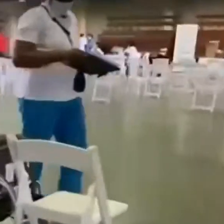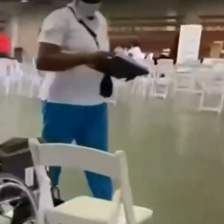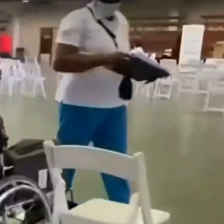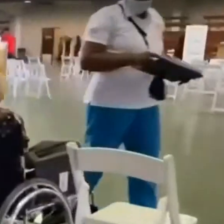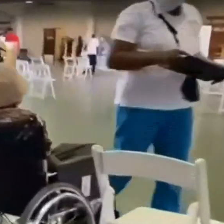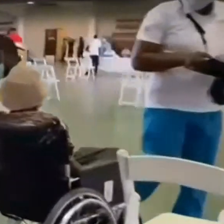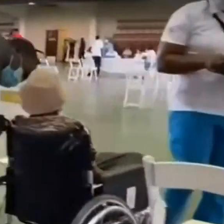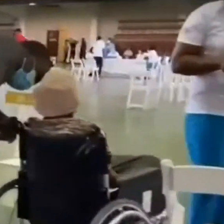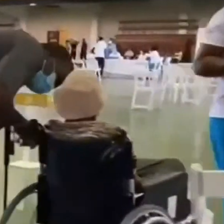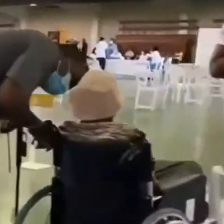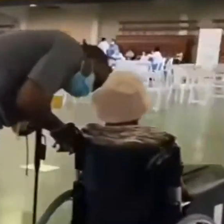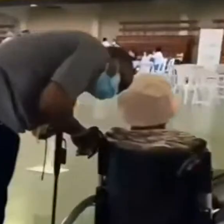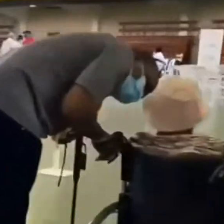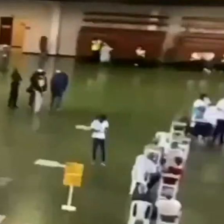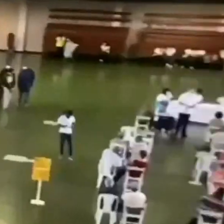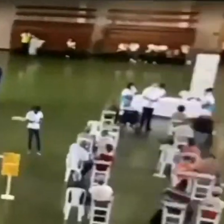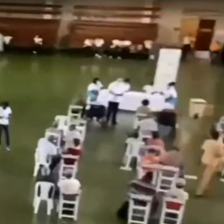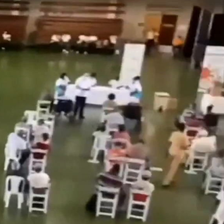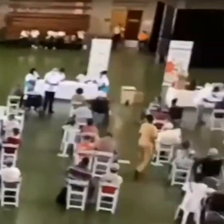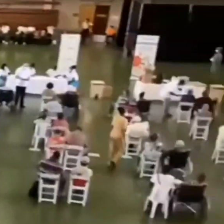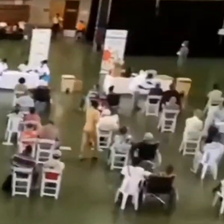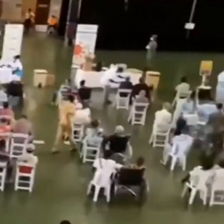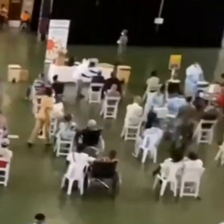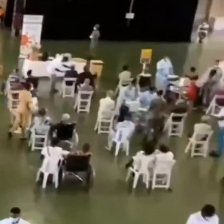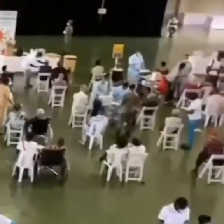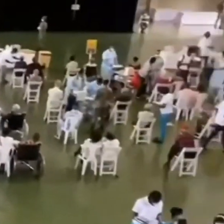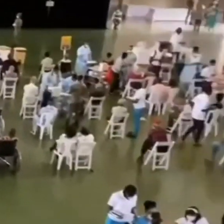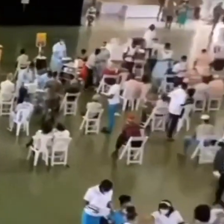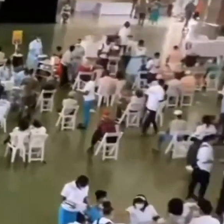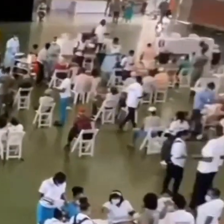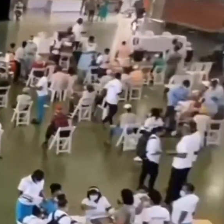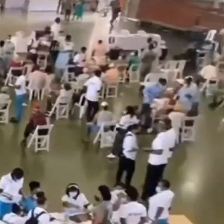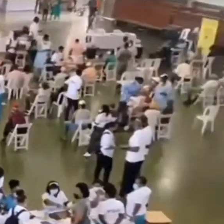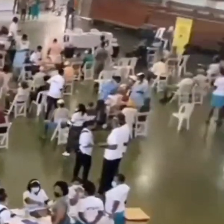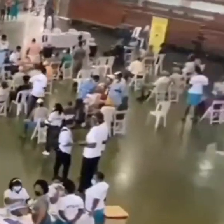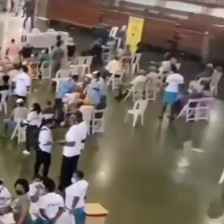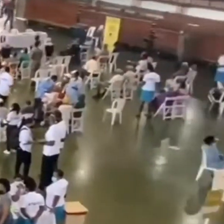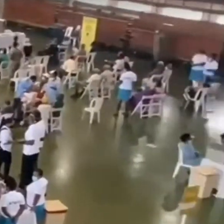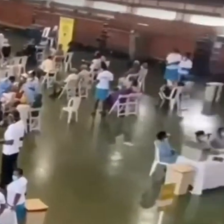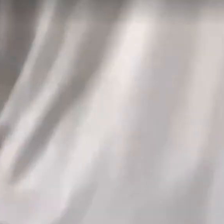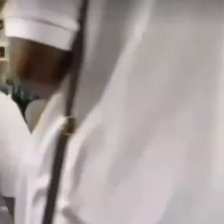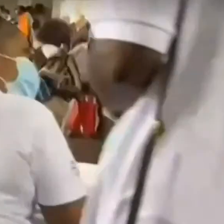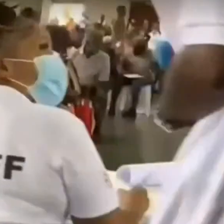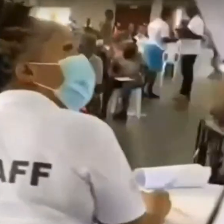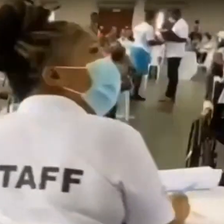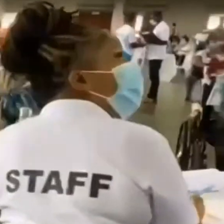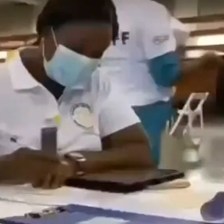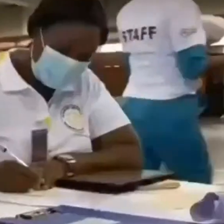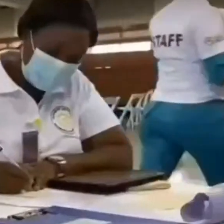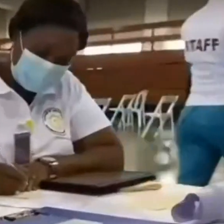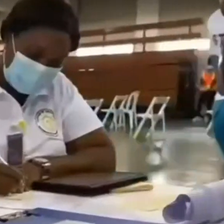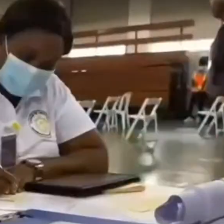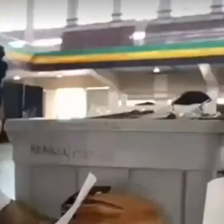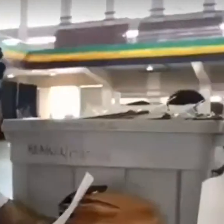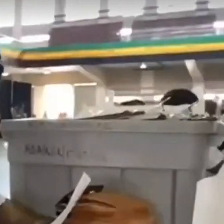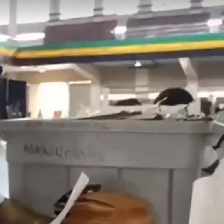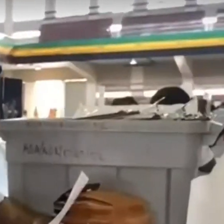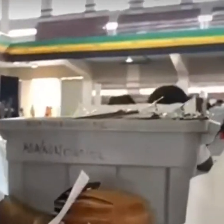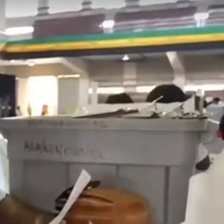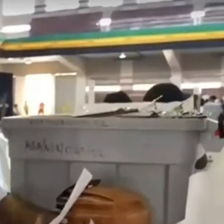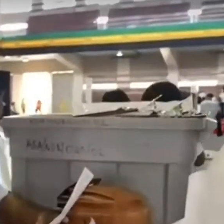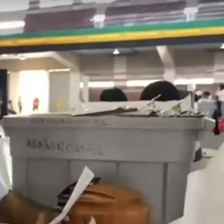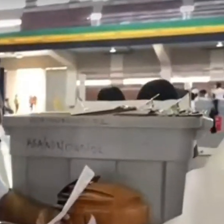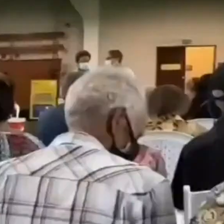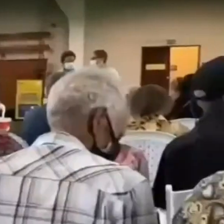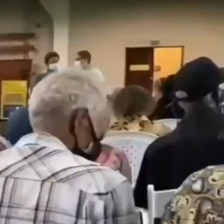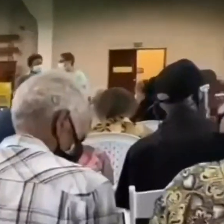face. So in everything, Lord, I give you praise, and that puts a smile on my face.